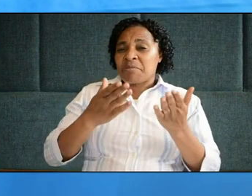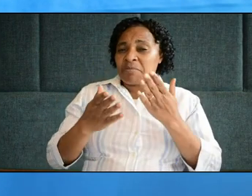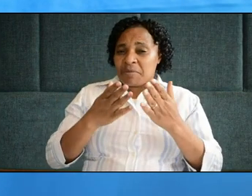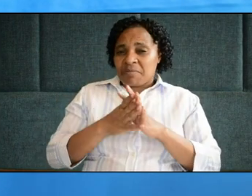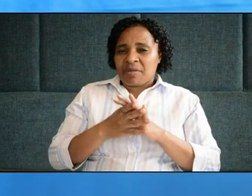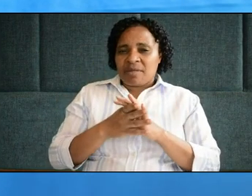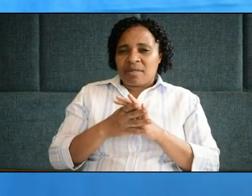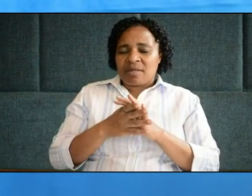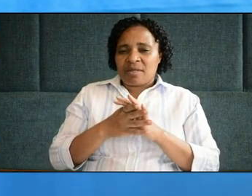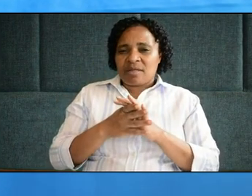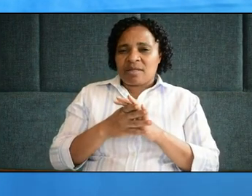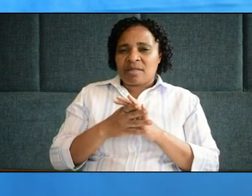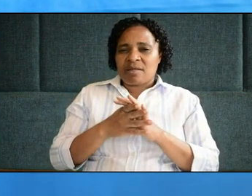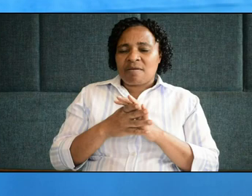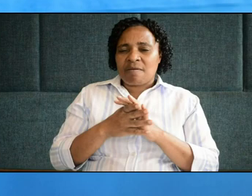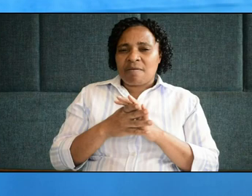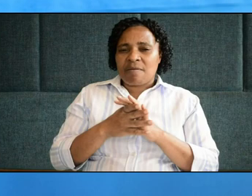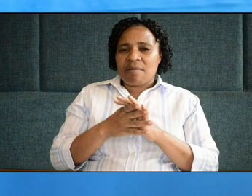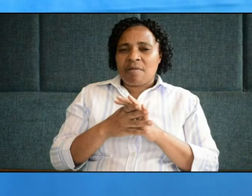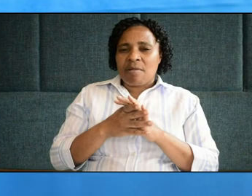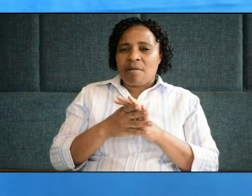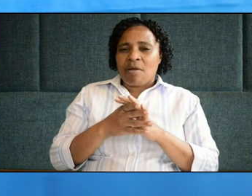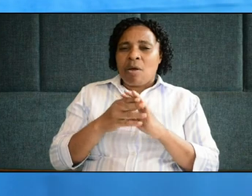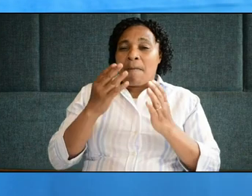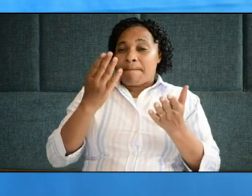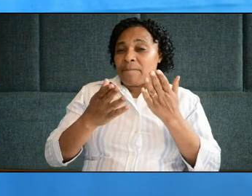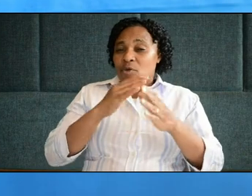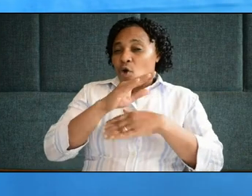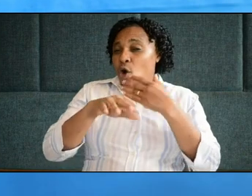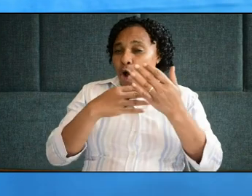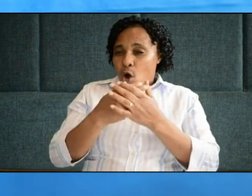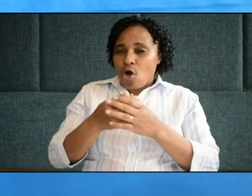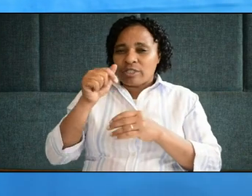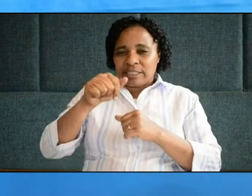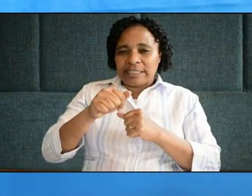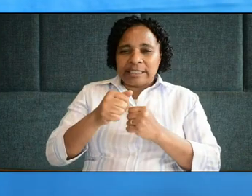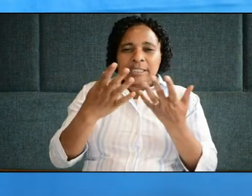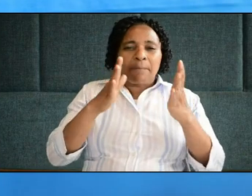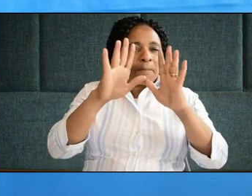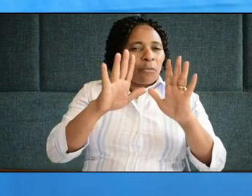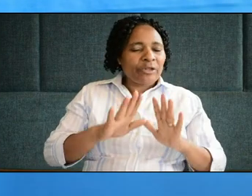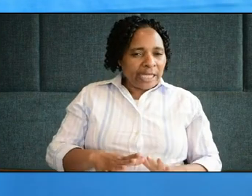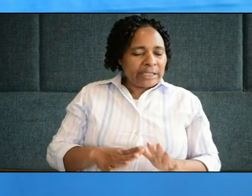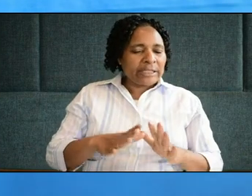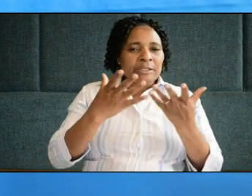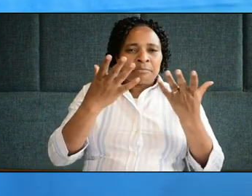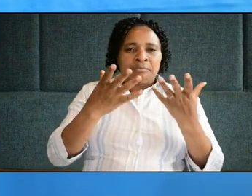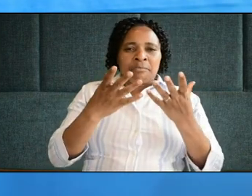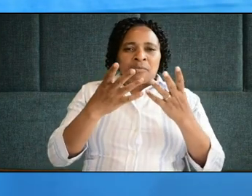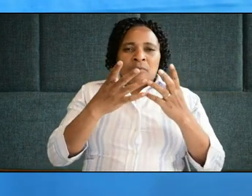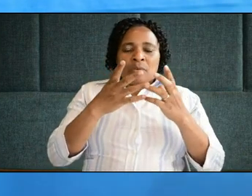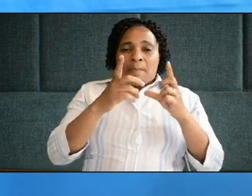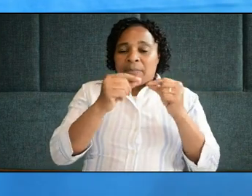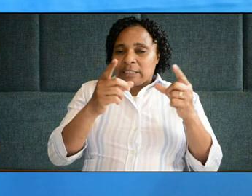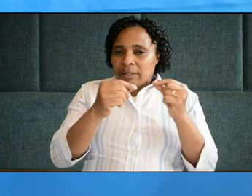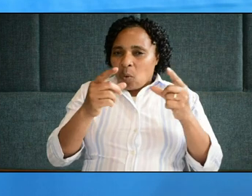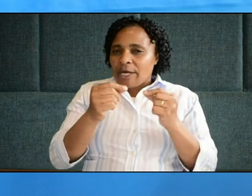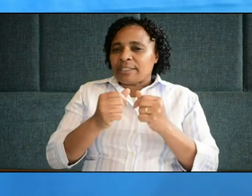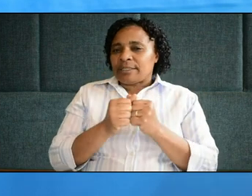Benedict can take us through maybe what that flashlight means to you, okay?